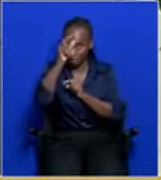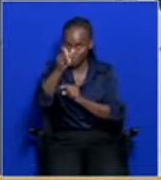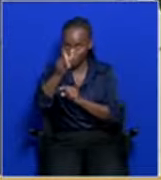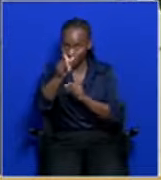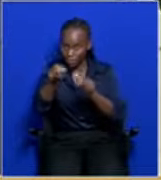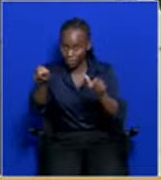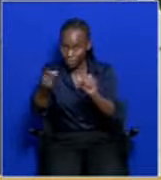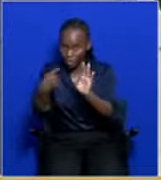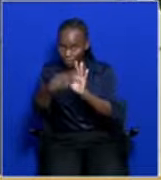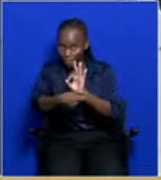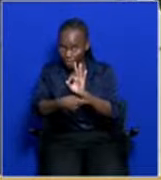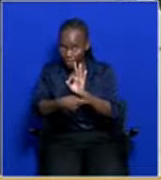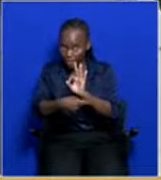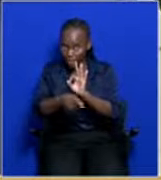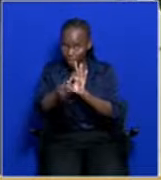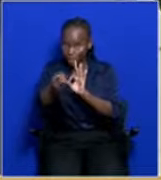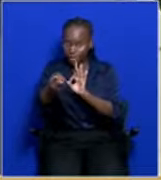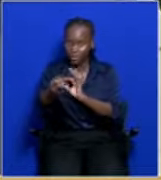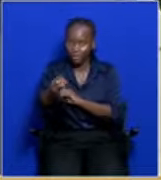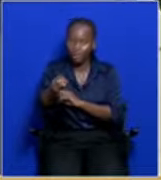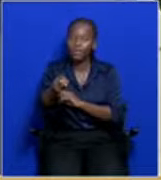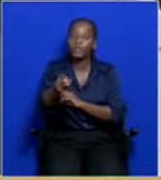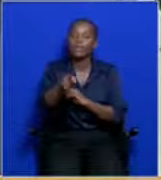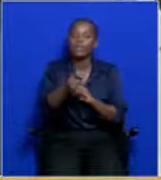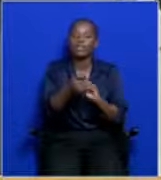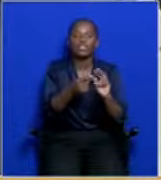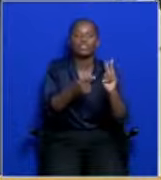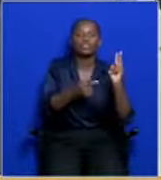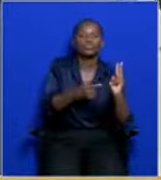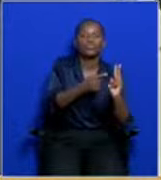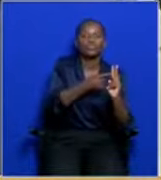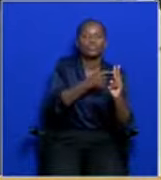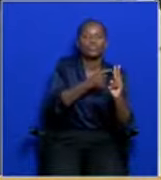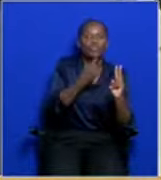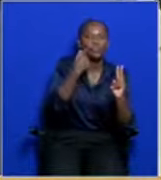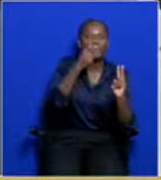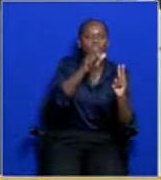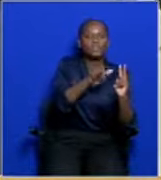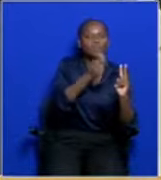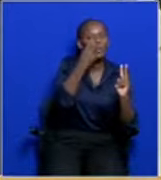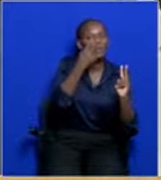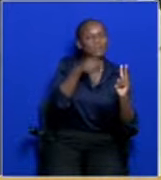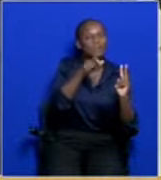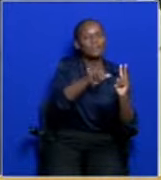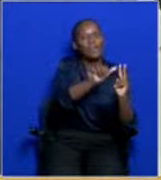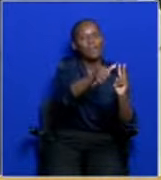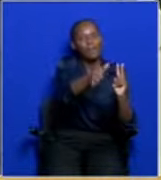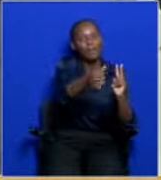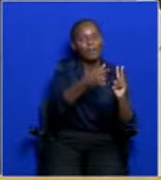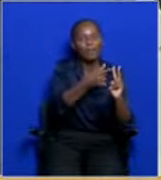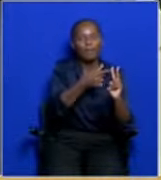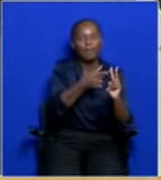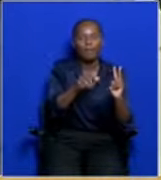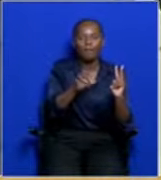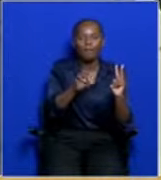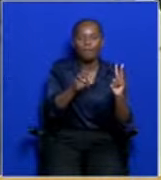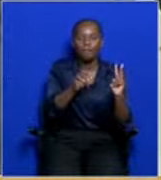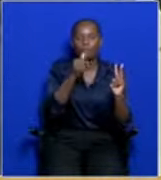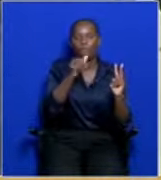foreigners, Malawian and Bangladesh citizens, have already left the country. These are